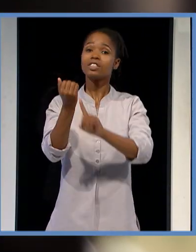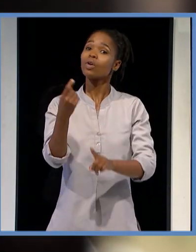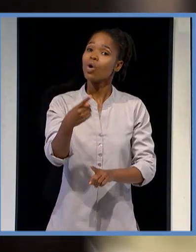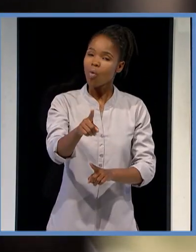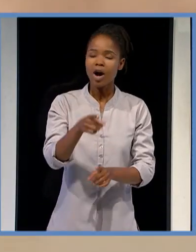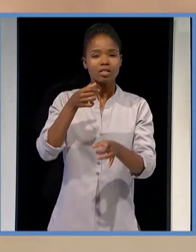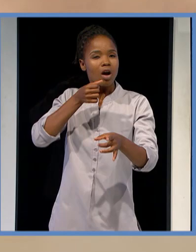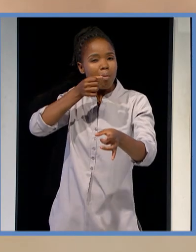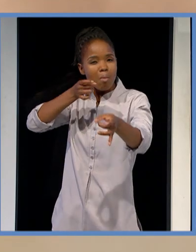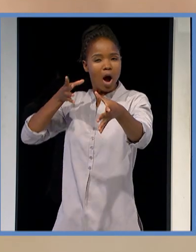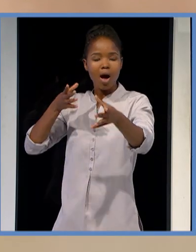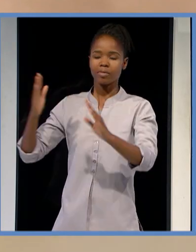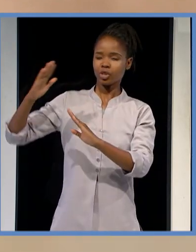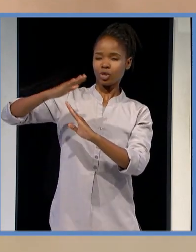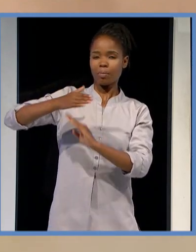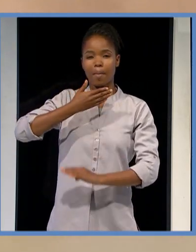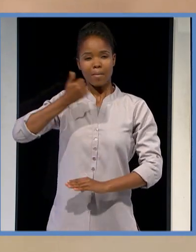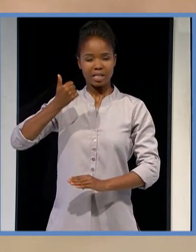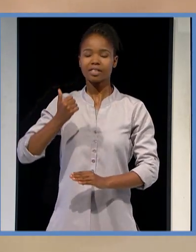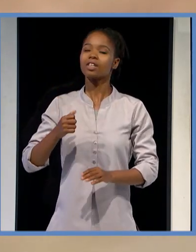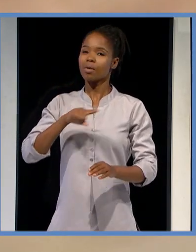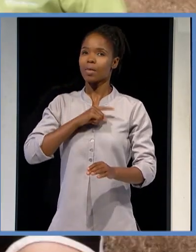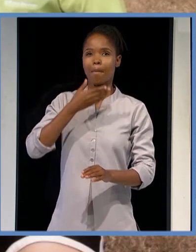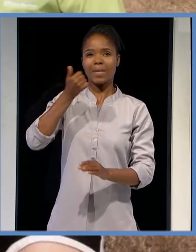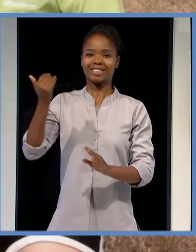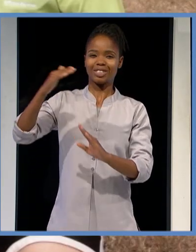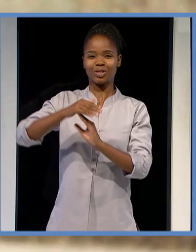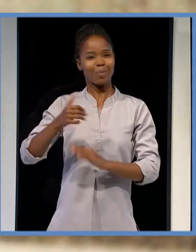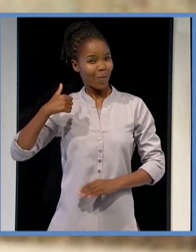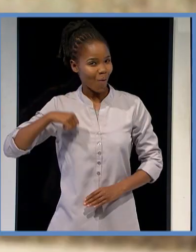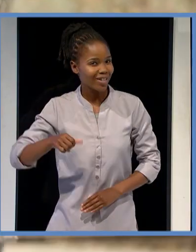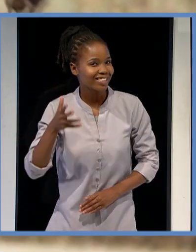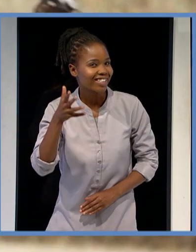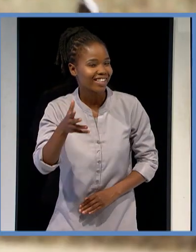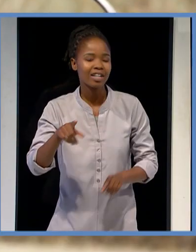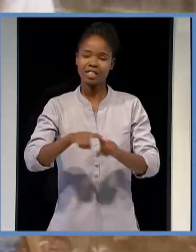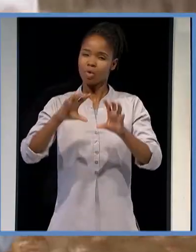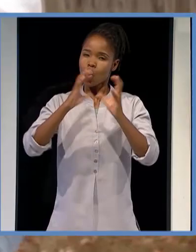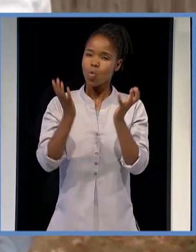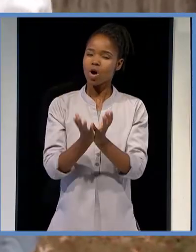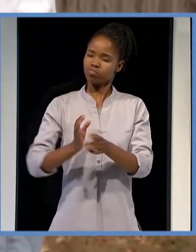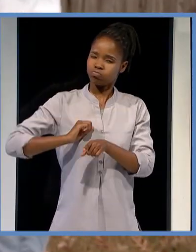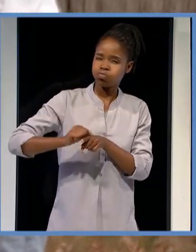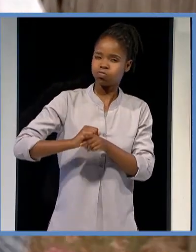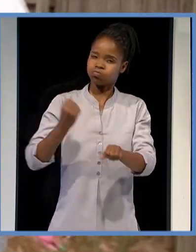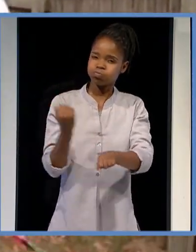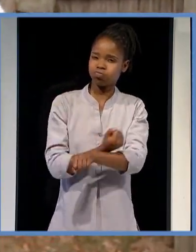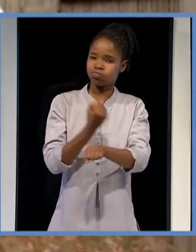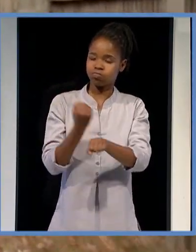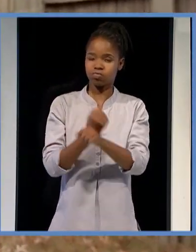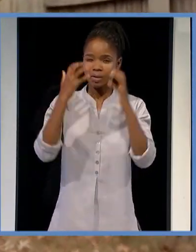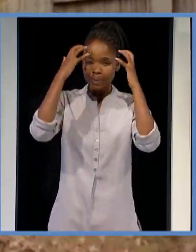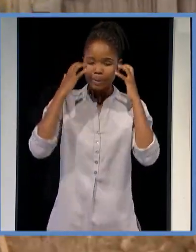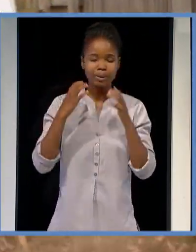best archer that I could be. In fact, I would like to be the best archer in the world. And so I worked on it, and that's all I did was